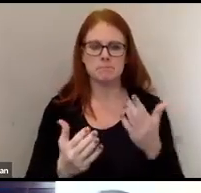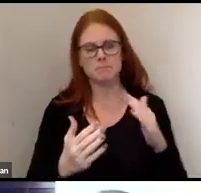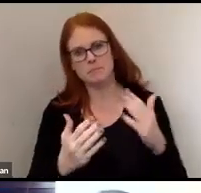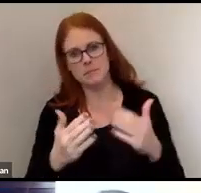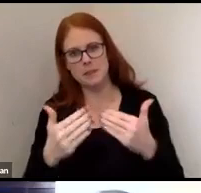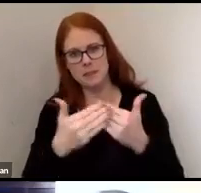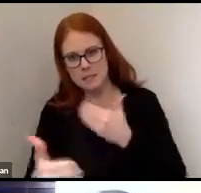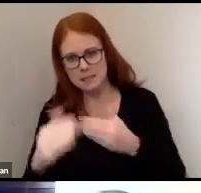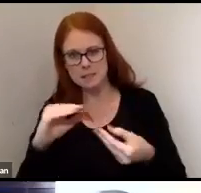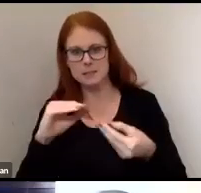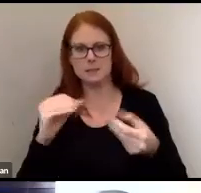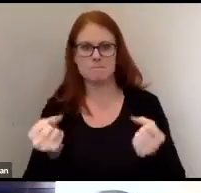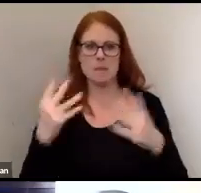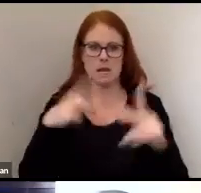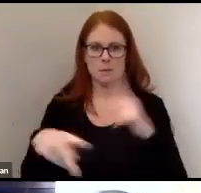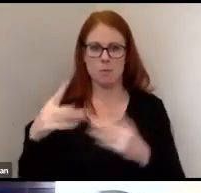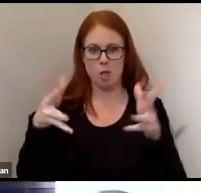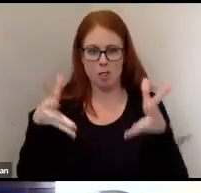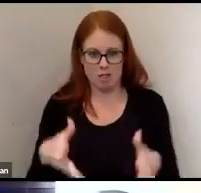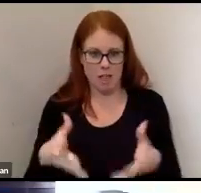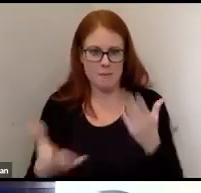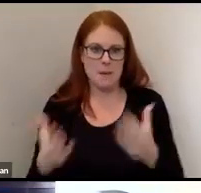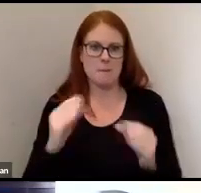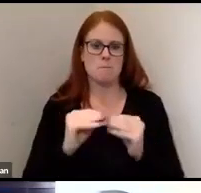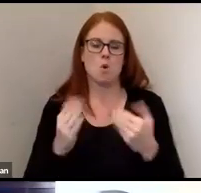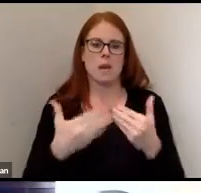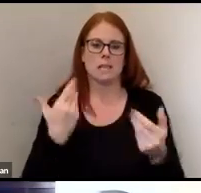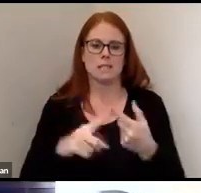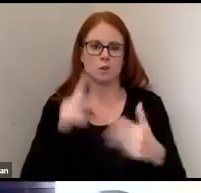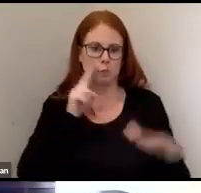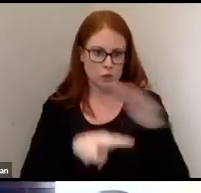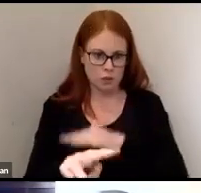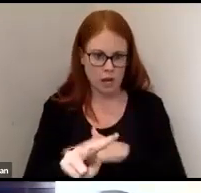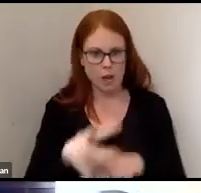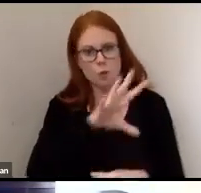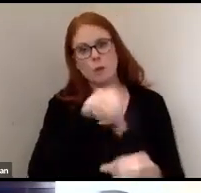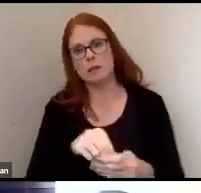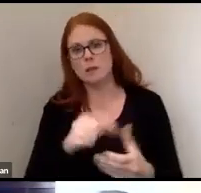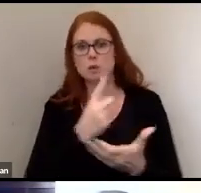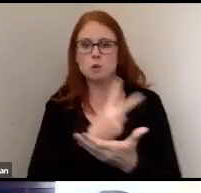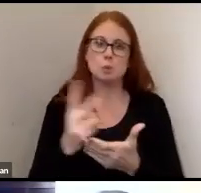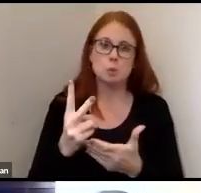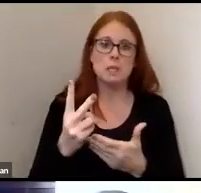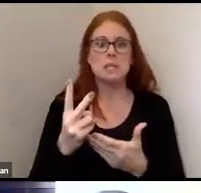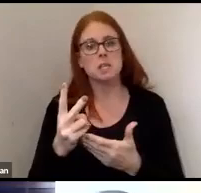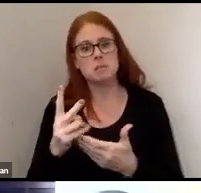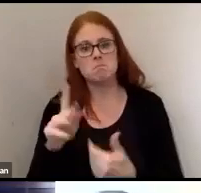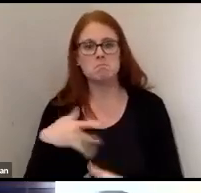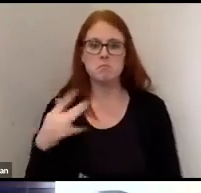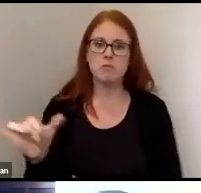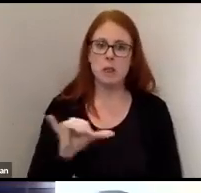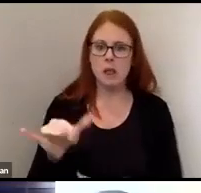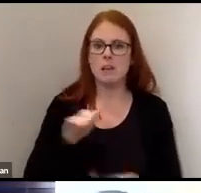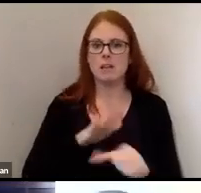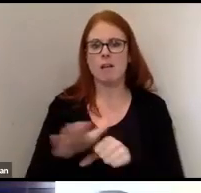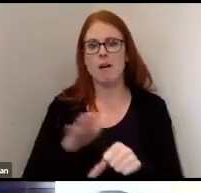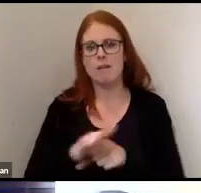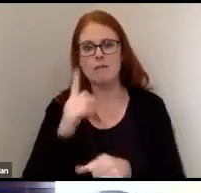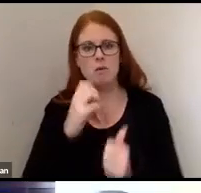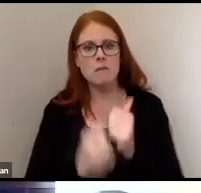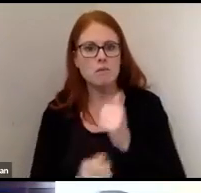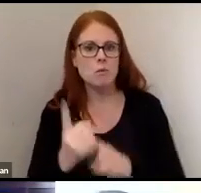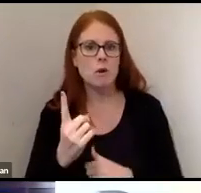remaining, then it might be easier to make some projections that, hey, in the next couple of weeks, we feel like we'll have enough openings for